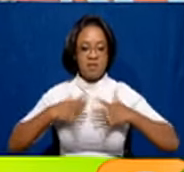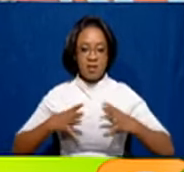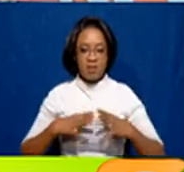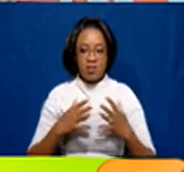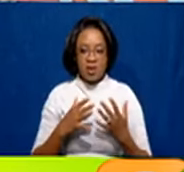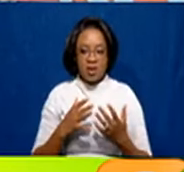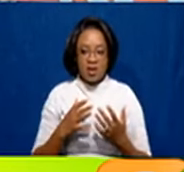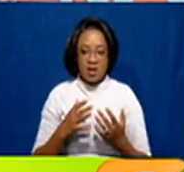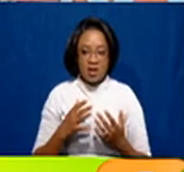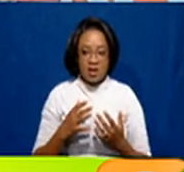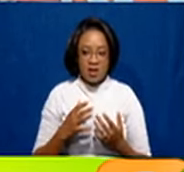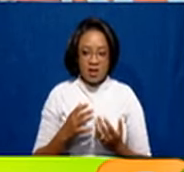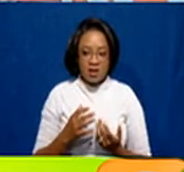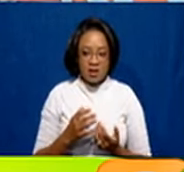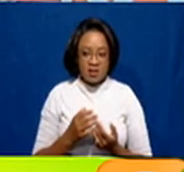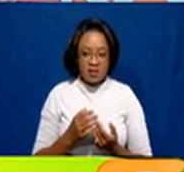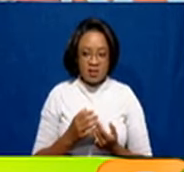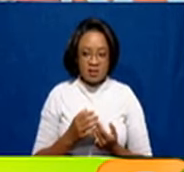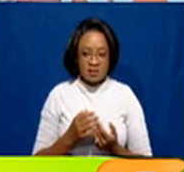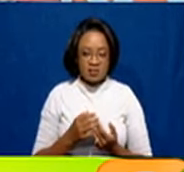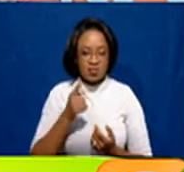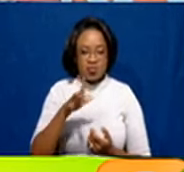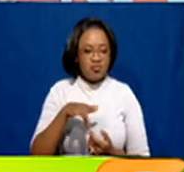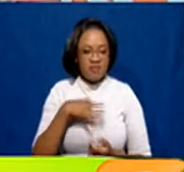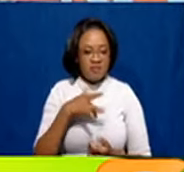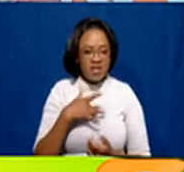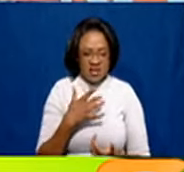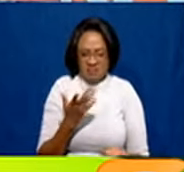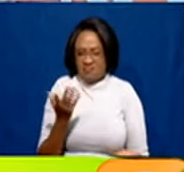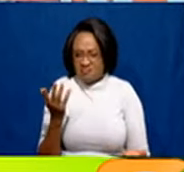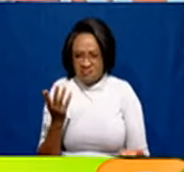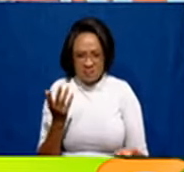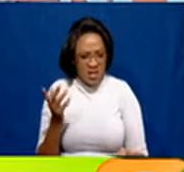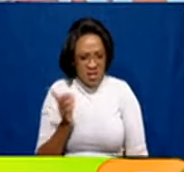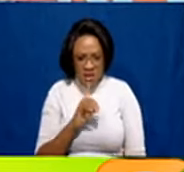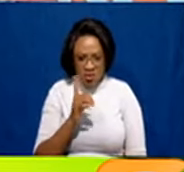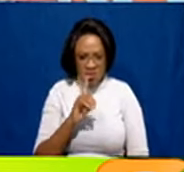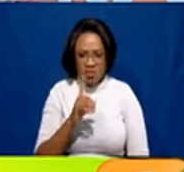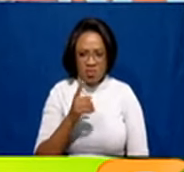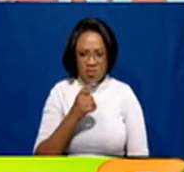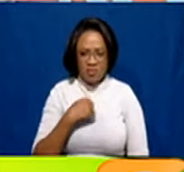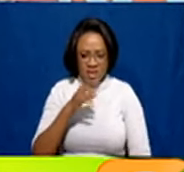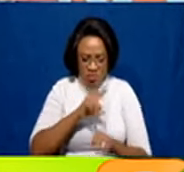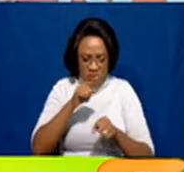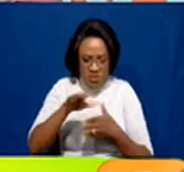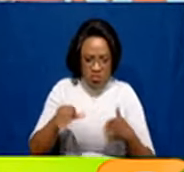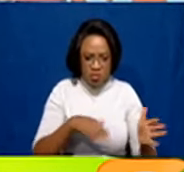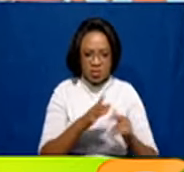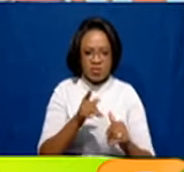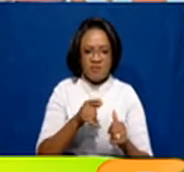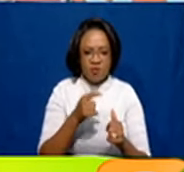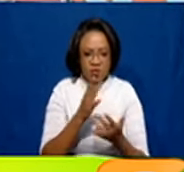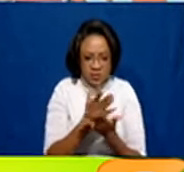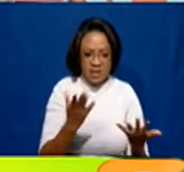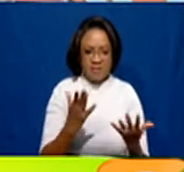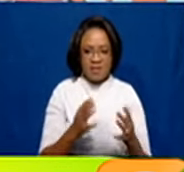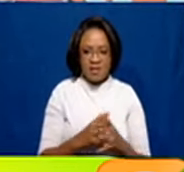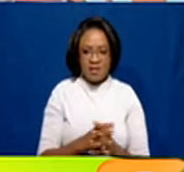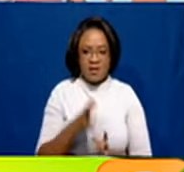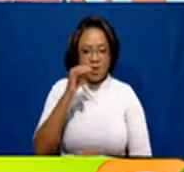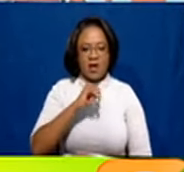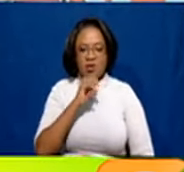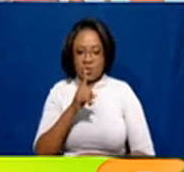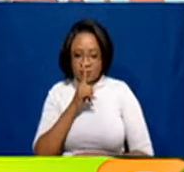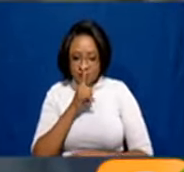a very quiet life. Mm-hmm. What kind of drove you to say, no, I'm going to use this platform for something? You're very